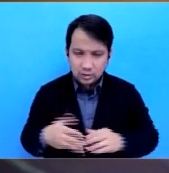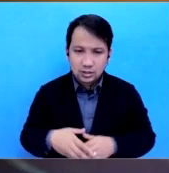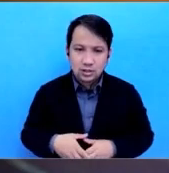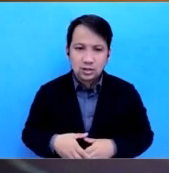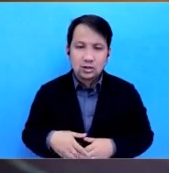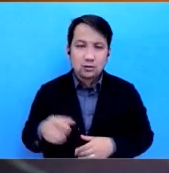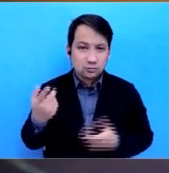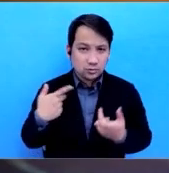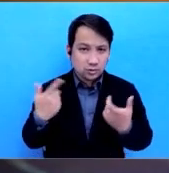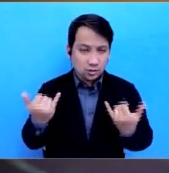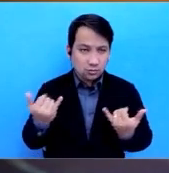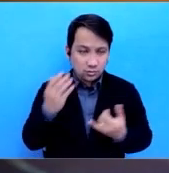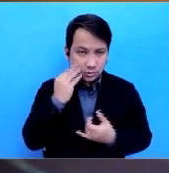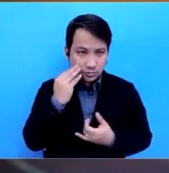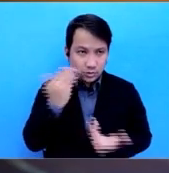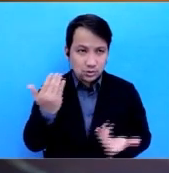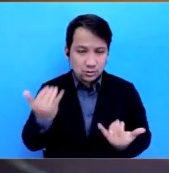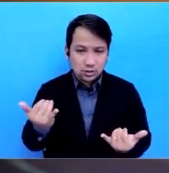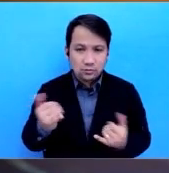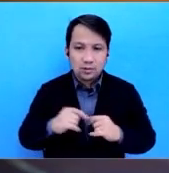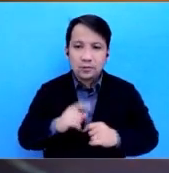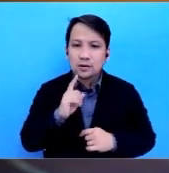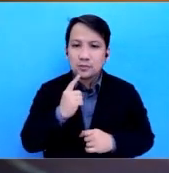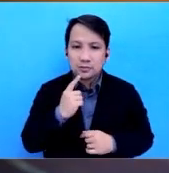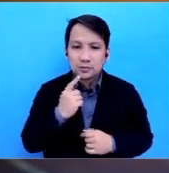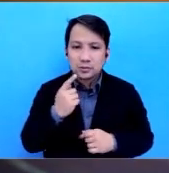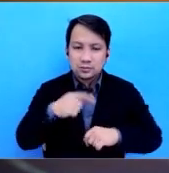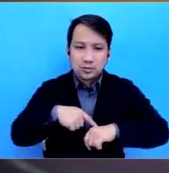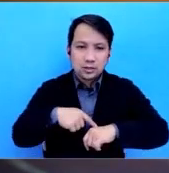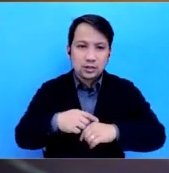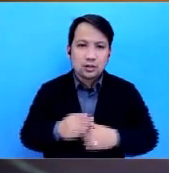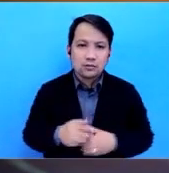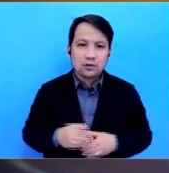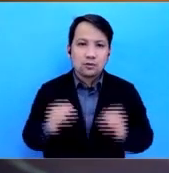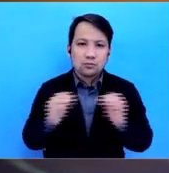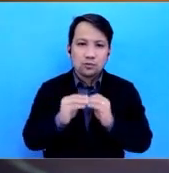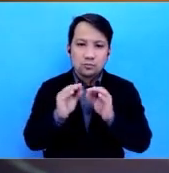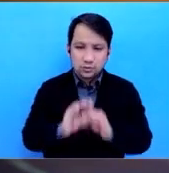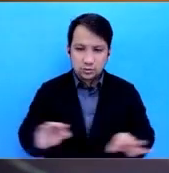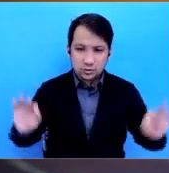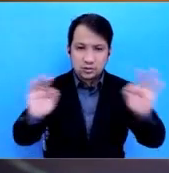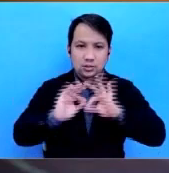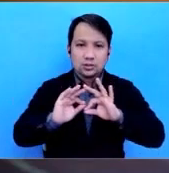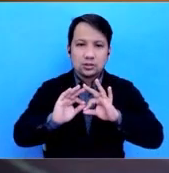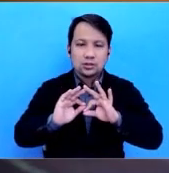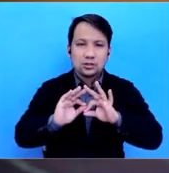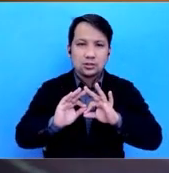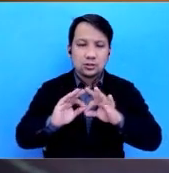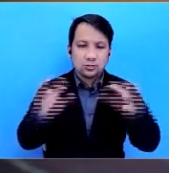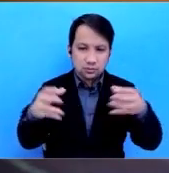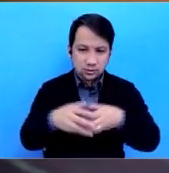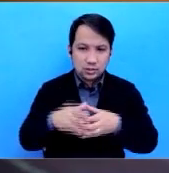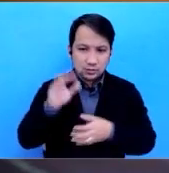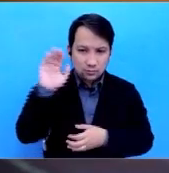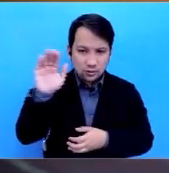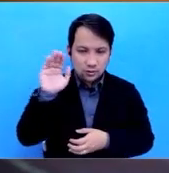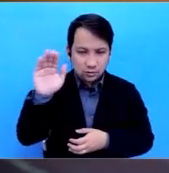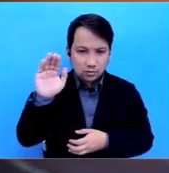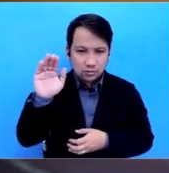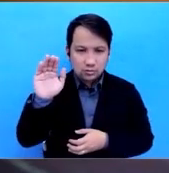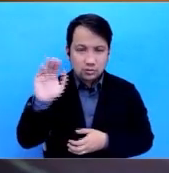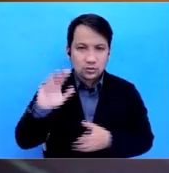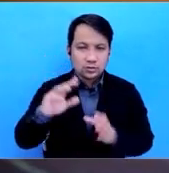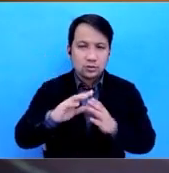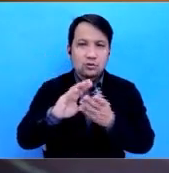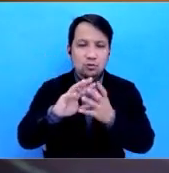that are happening right now is very terrifying. Lalo raw mahalaga ang makiisa sa mga panawagan para sa world